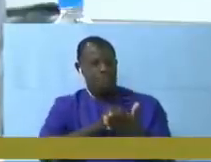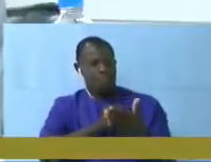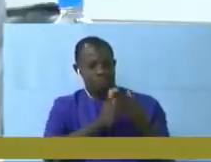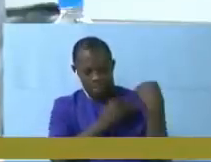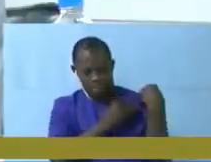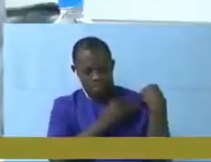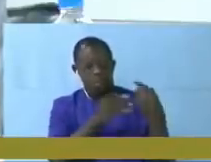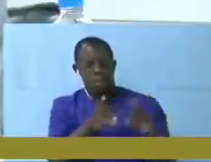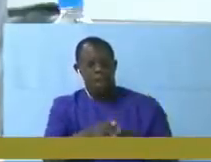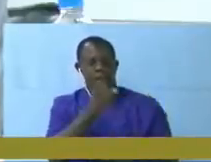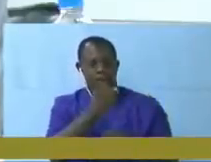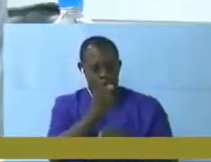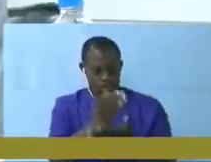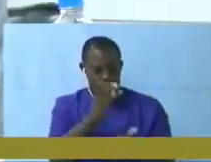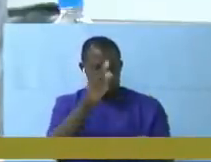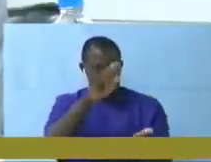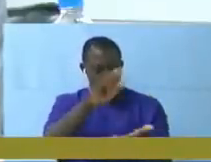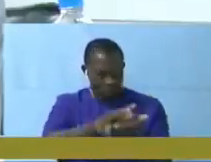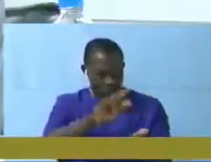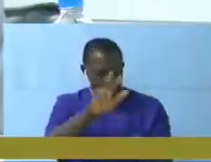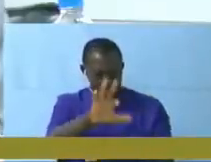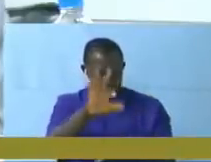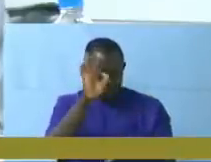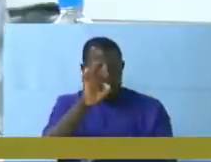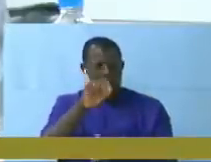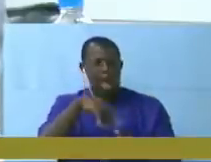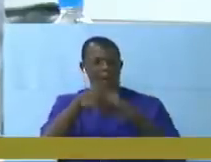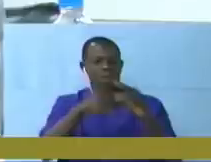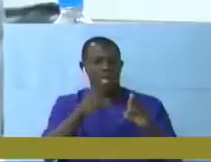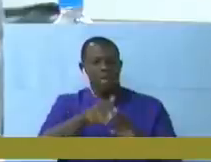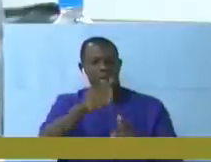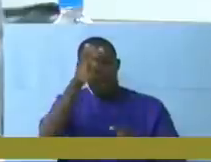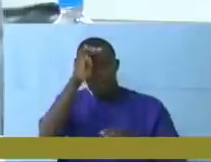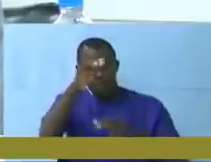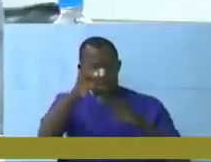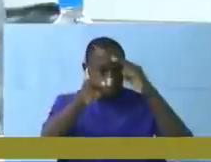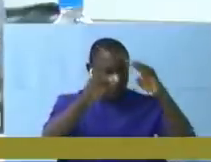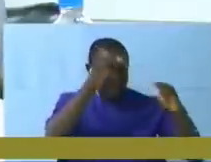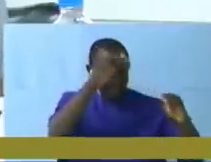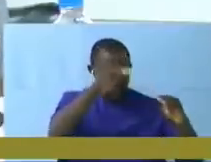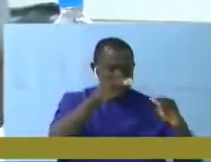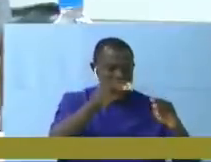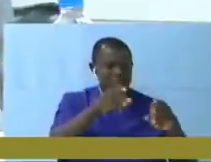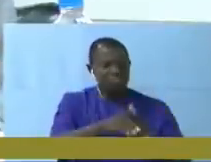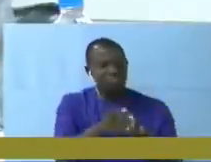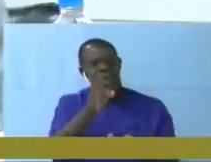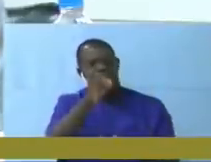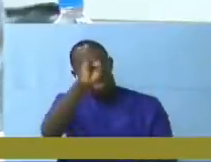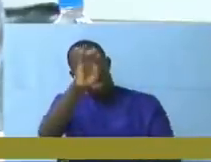IEC needed to be confirmed. Judges, all judges needed to be confirmed.